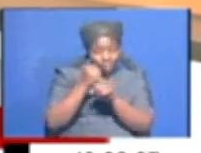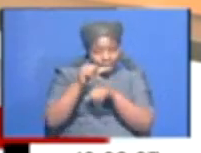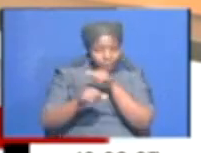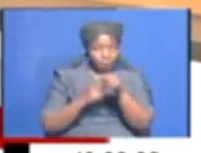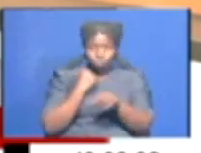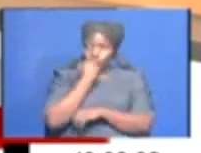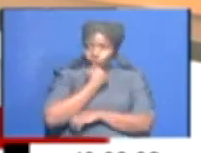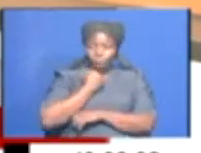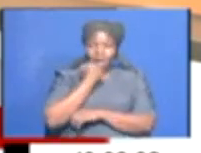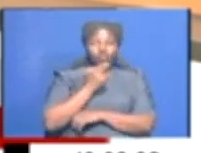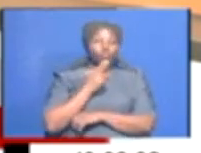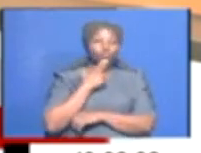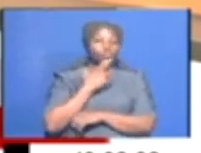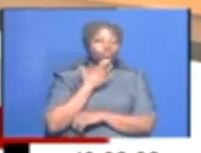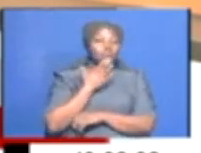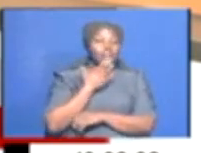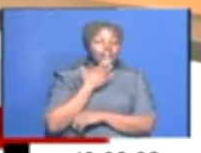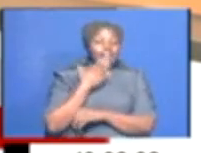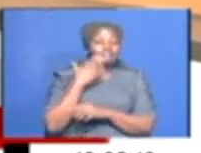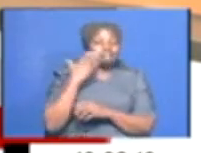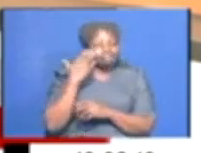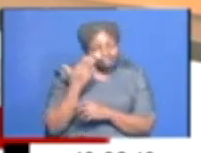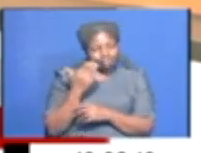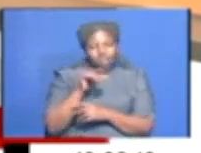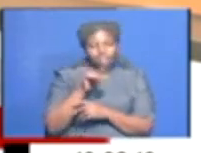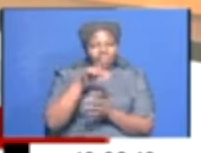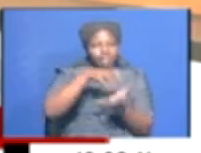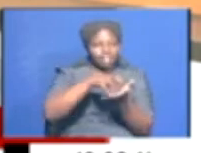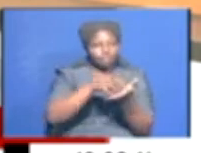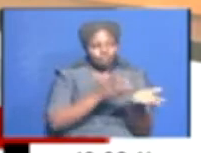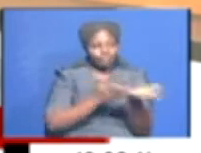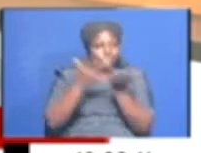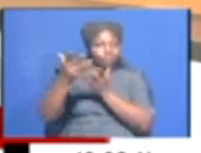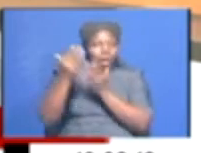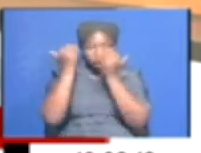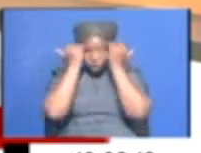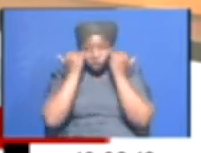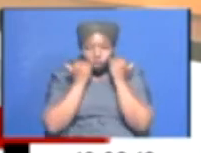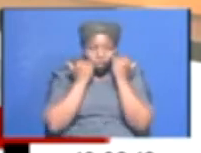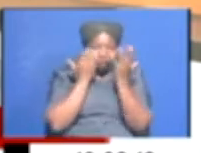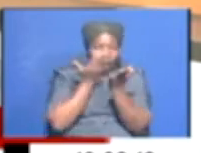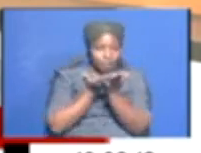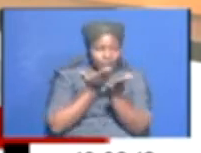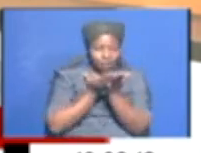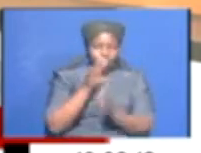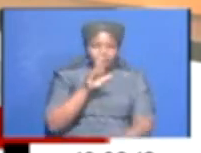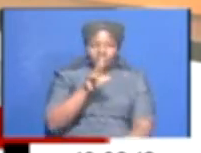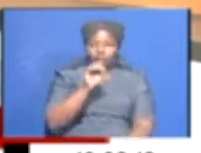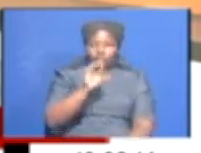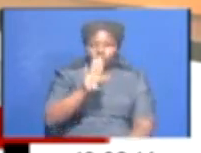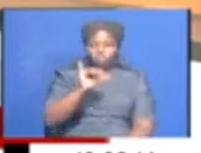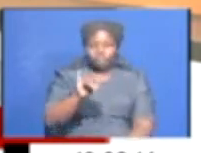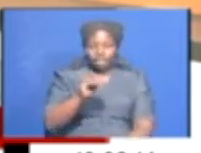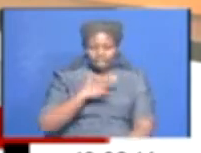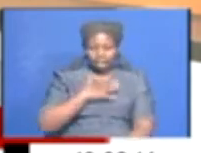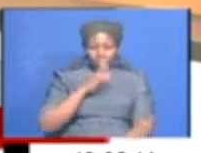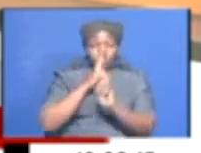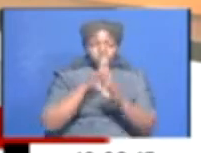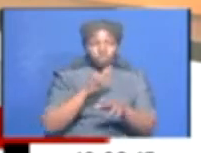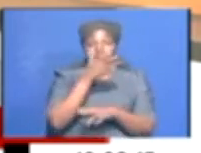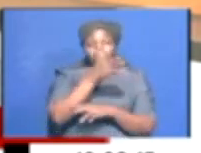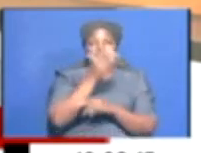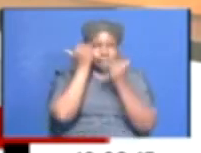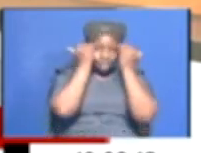appeal. The matter has been taken to the court of appeal. Sarafina Robi is our reporter at the court. So remember, that's how we